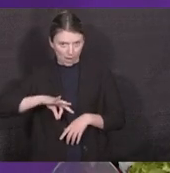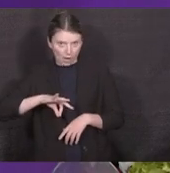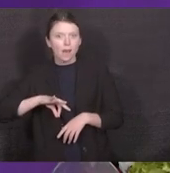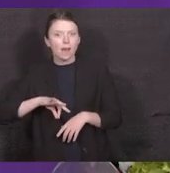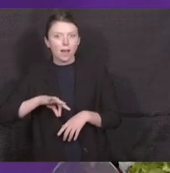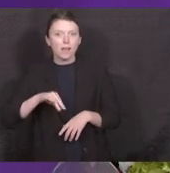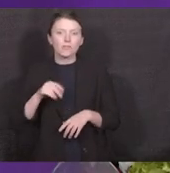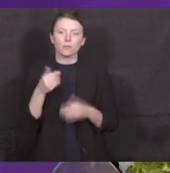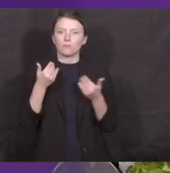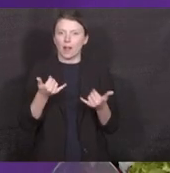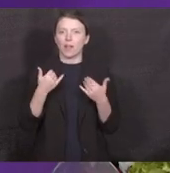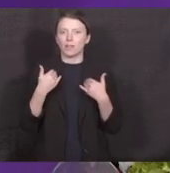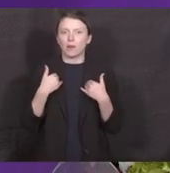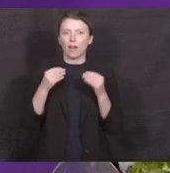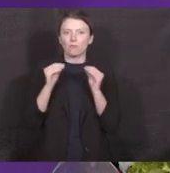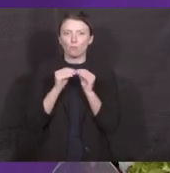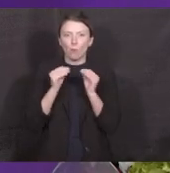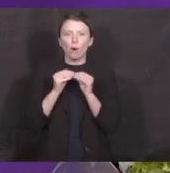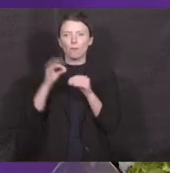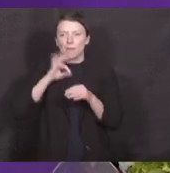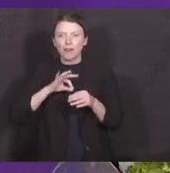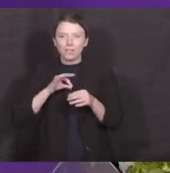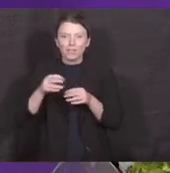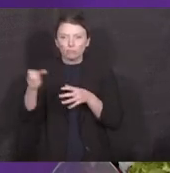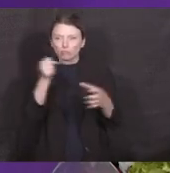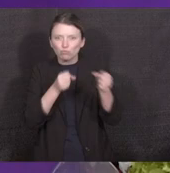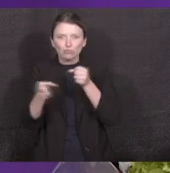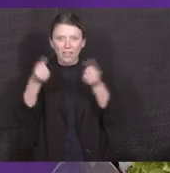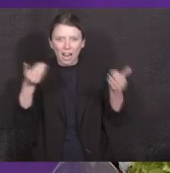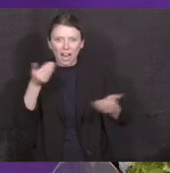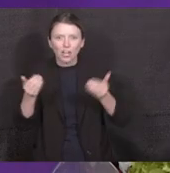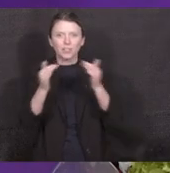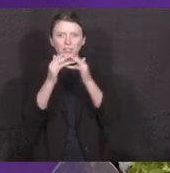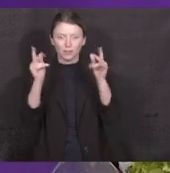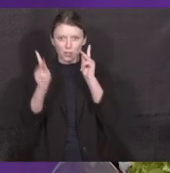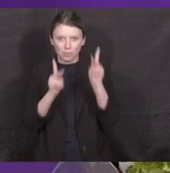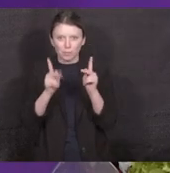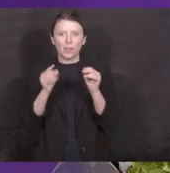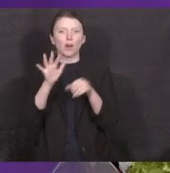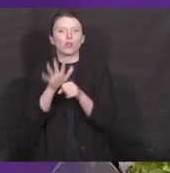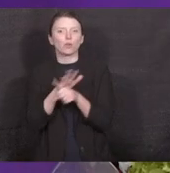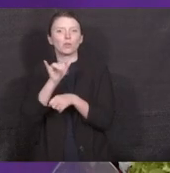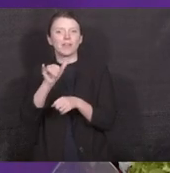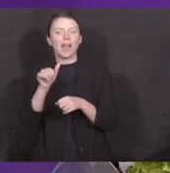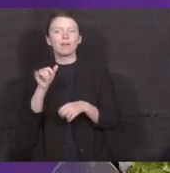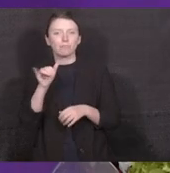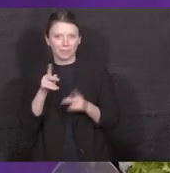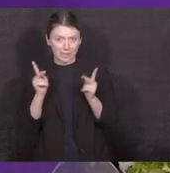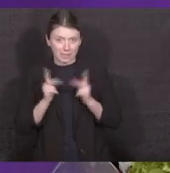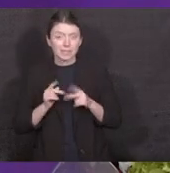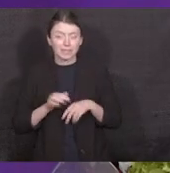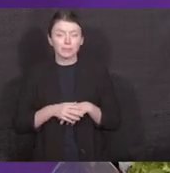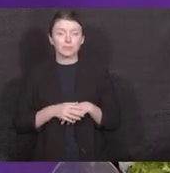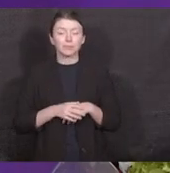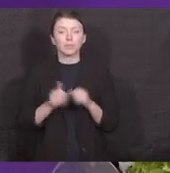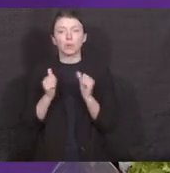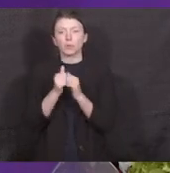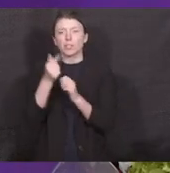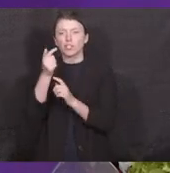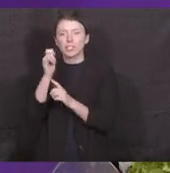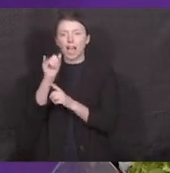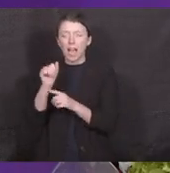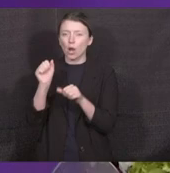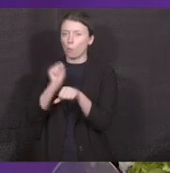get incentives to hire diverse people on sets that are local. And so what we're seeing with GEI is we're working with all sorts of